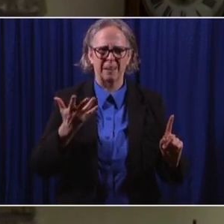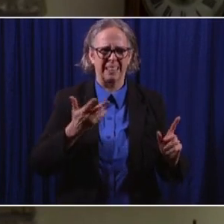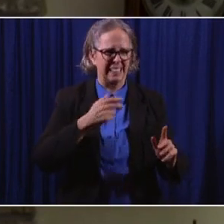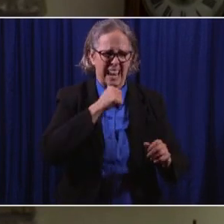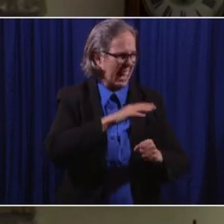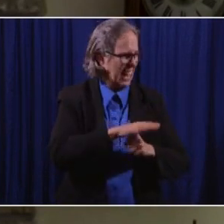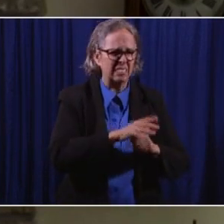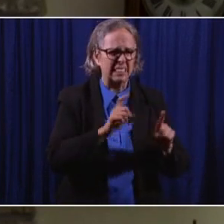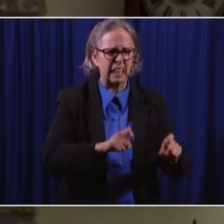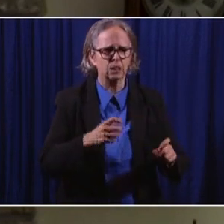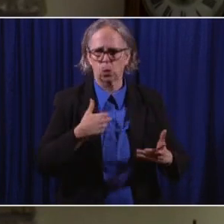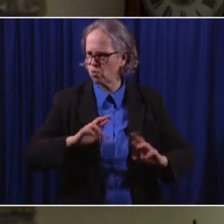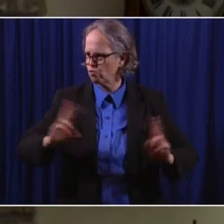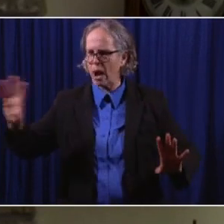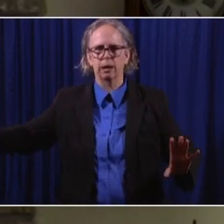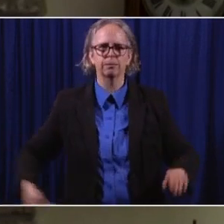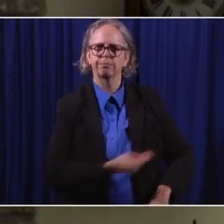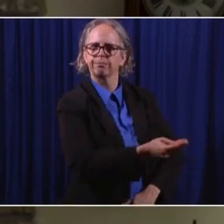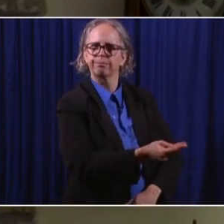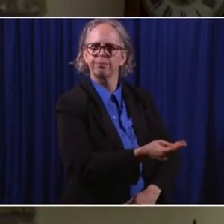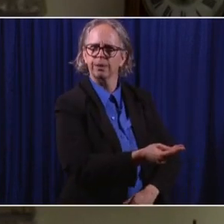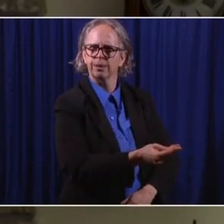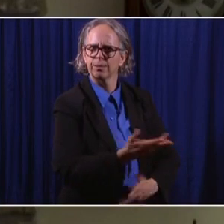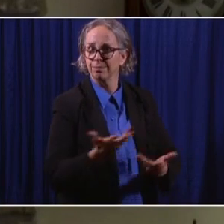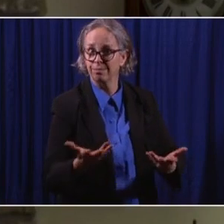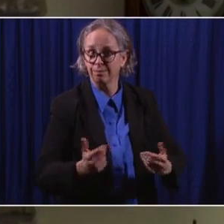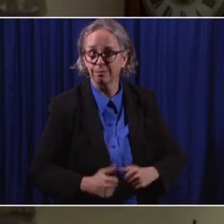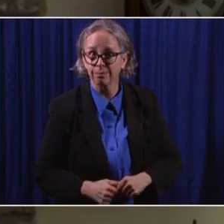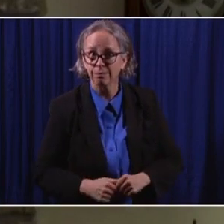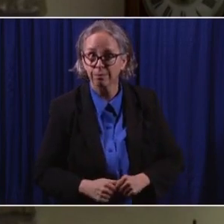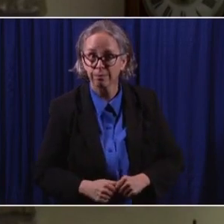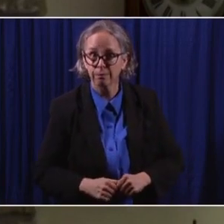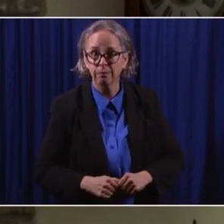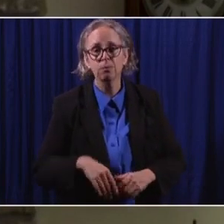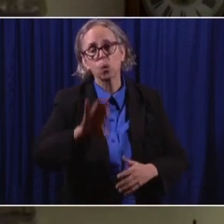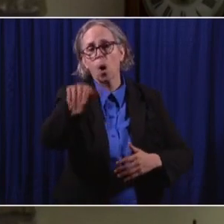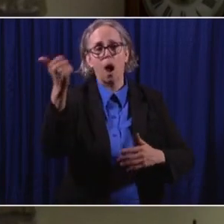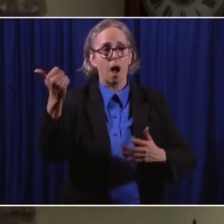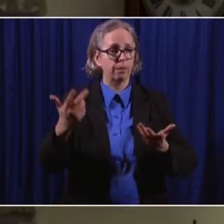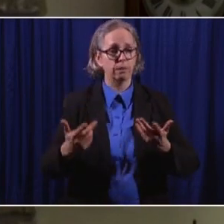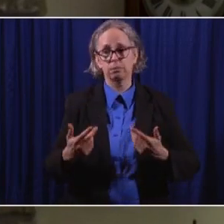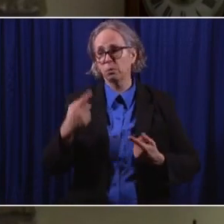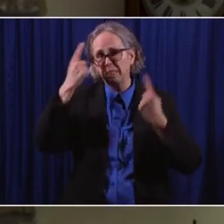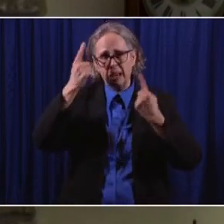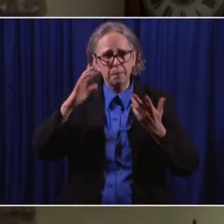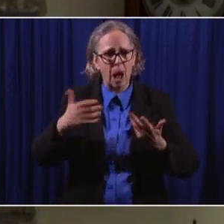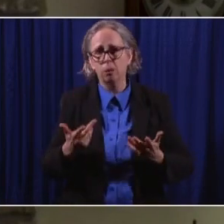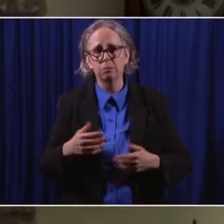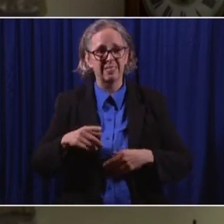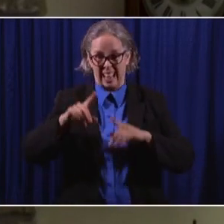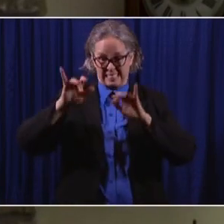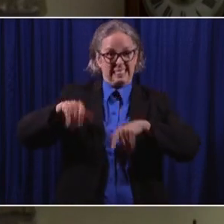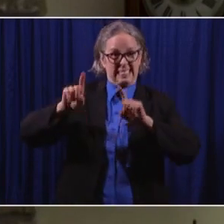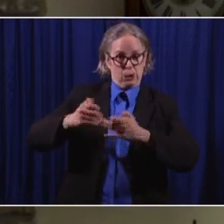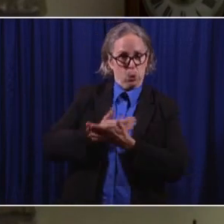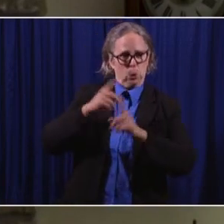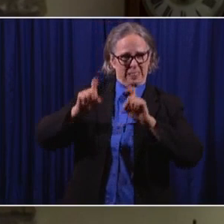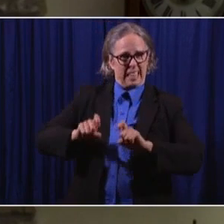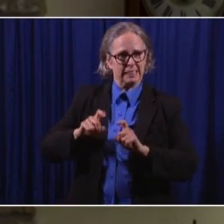it's not frequent enough with staff, for example. We are also looking at using these tests as